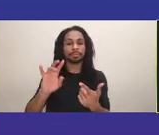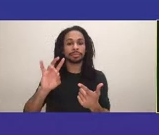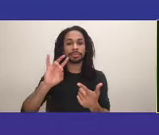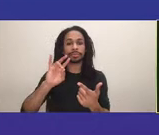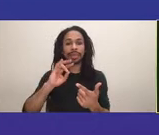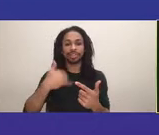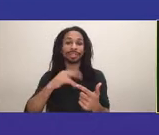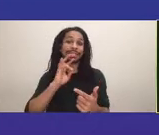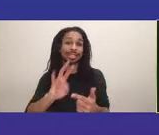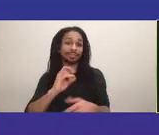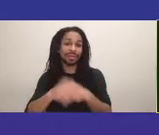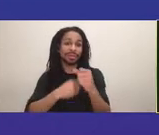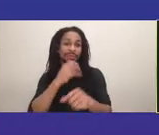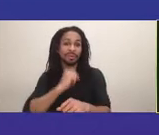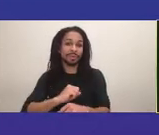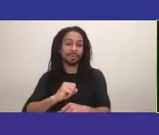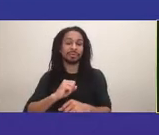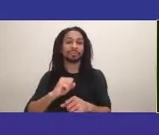grandson.